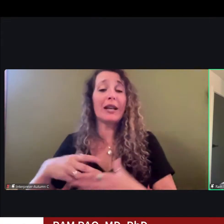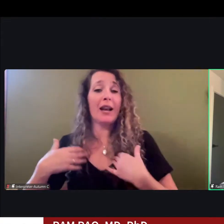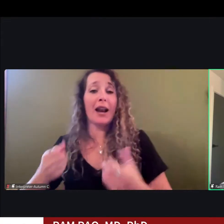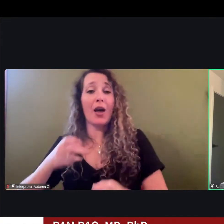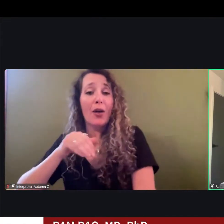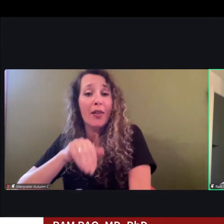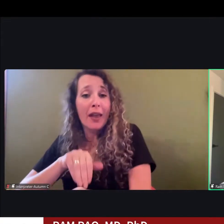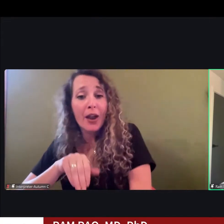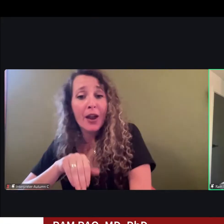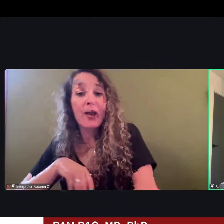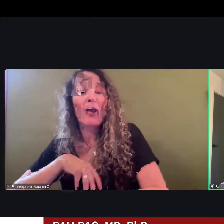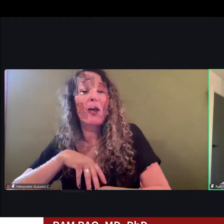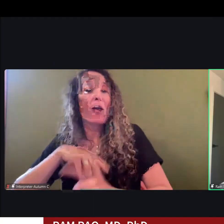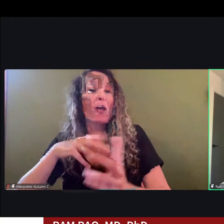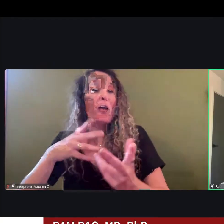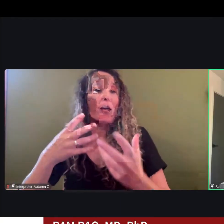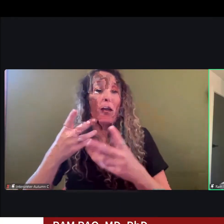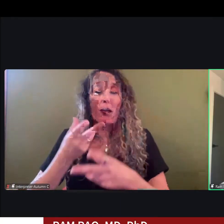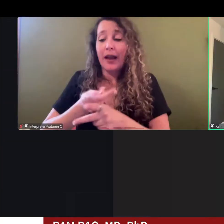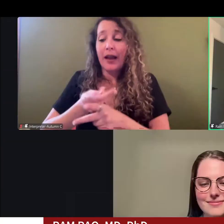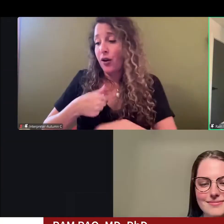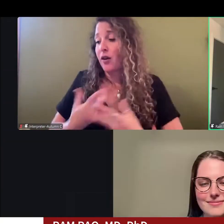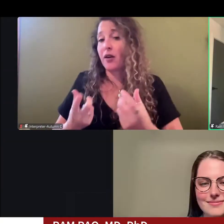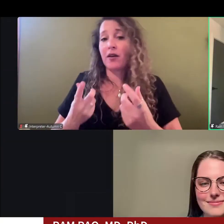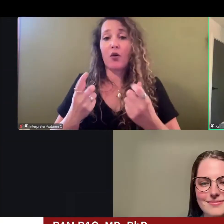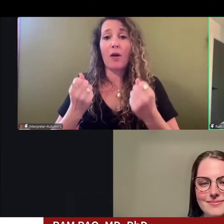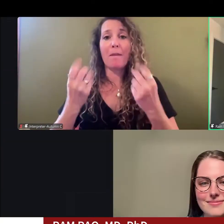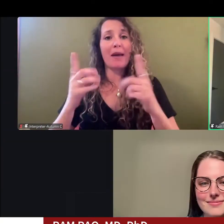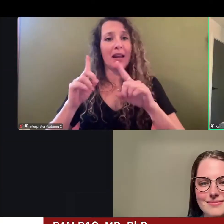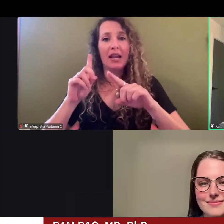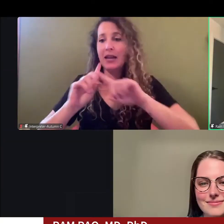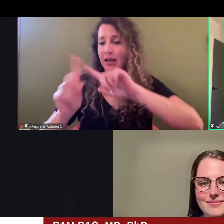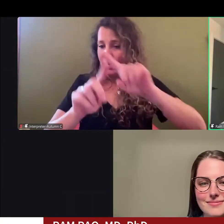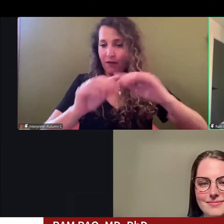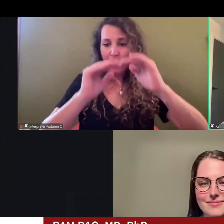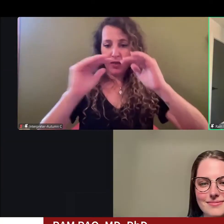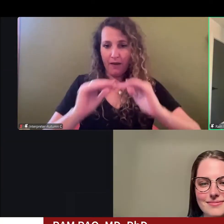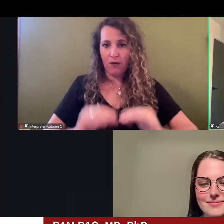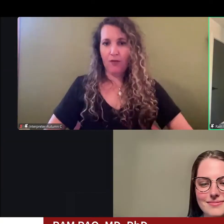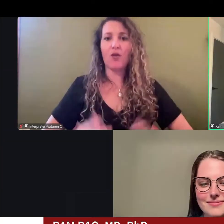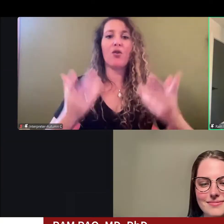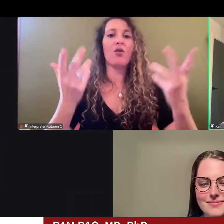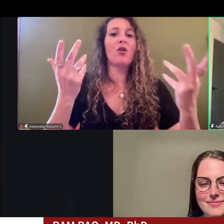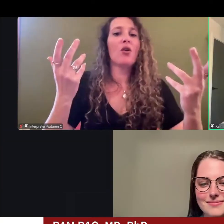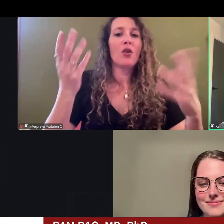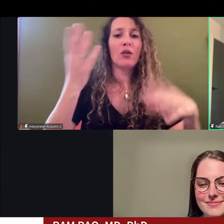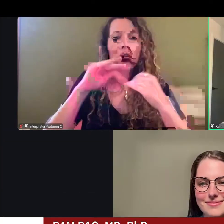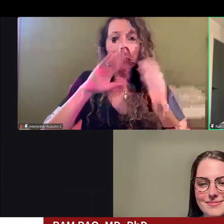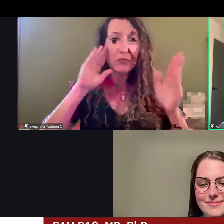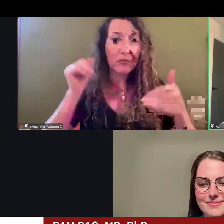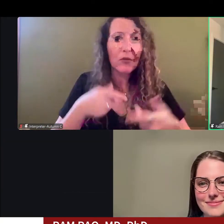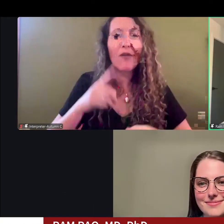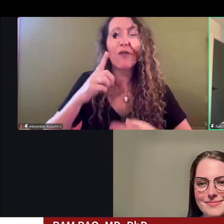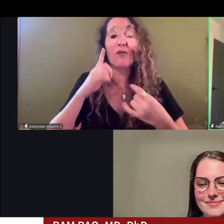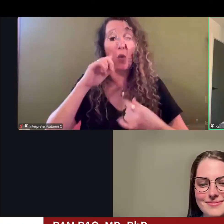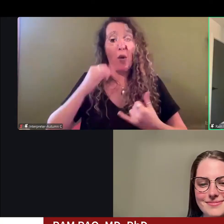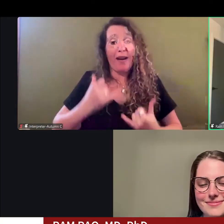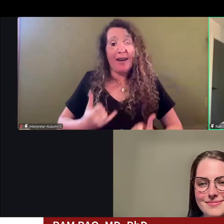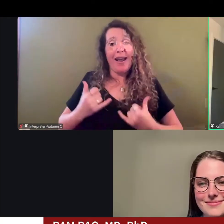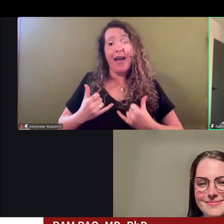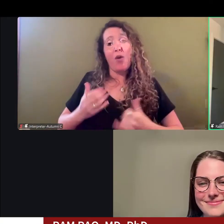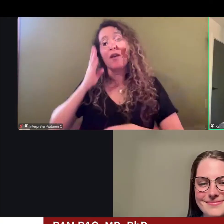implementation, and outcomes of multi-level dyad-centered disability mentorship program for current and future